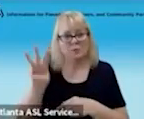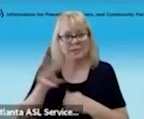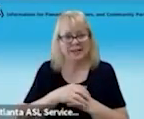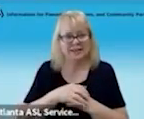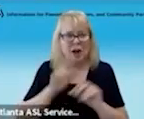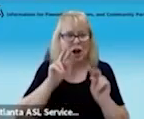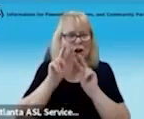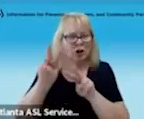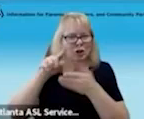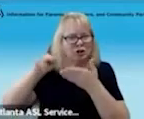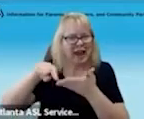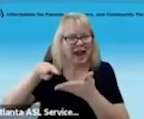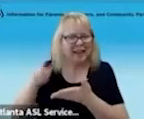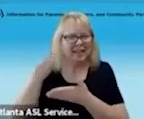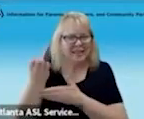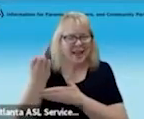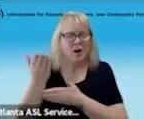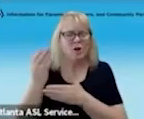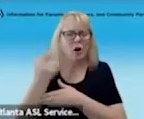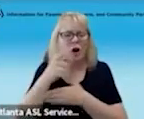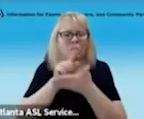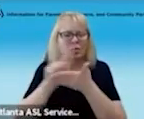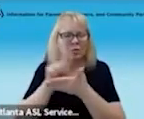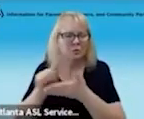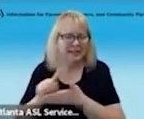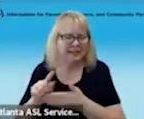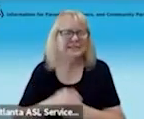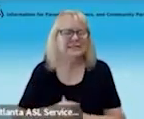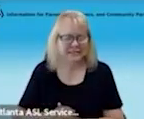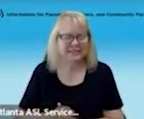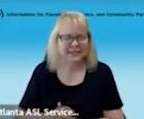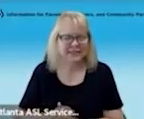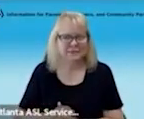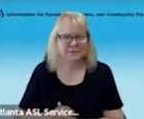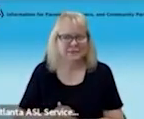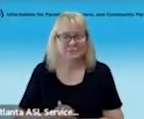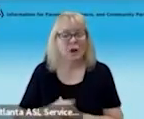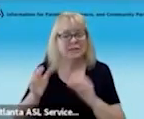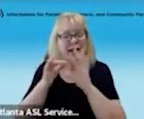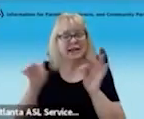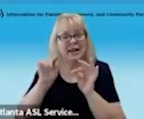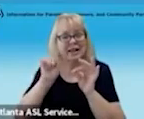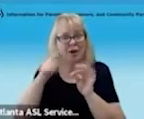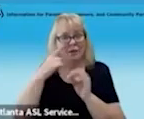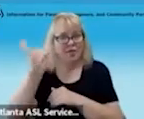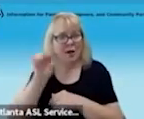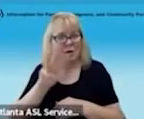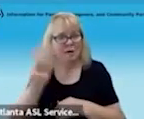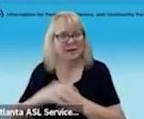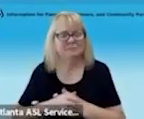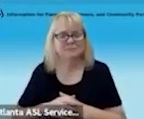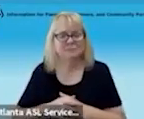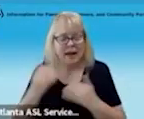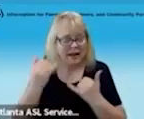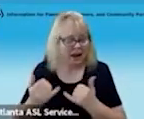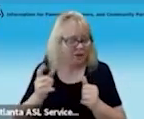to questions not answered during today's webinar on the webinar page, webpage. Please check this page regularly over the